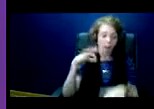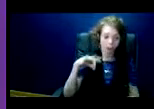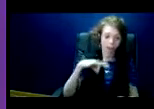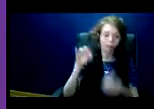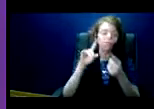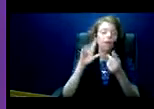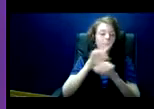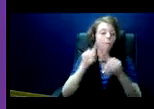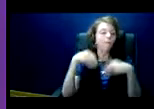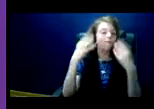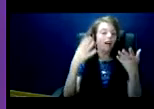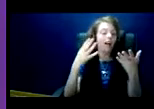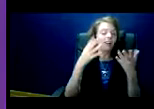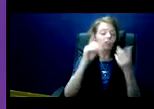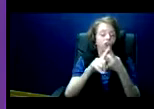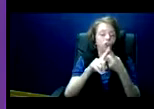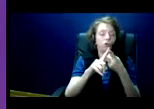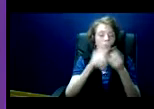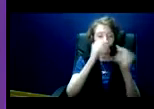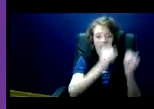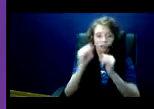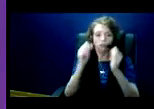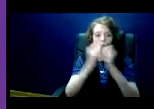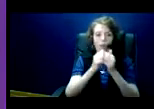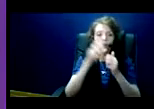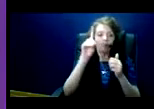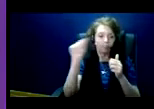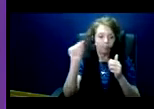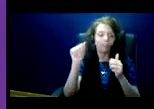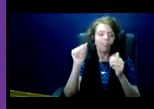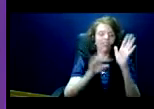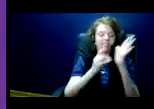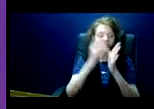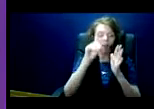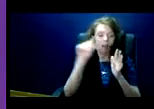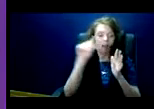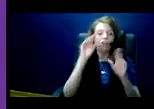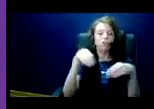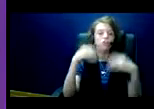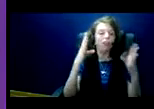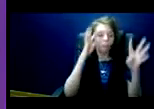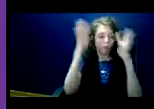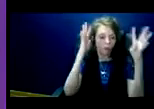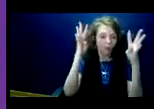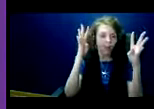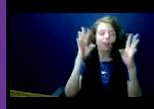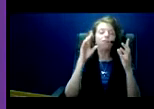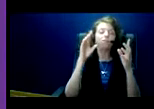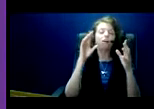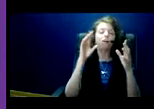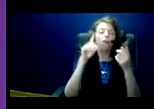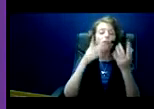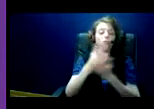providing individuals with developmental disabilities a creative and social outlet through theater arts.